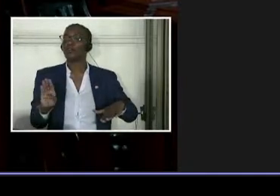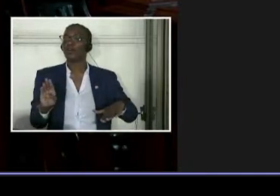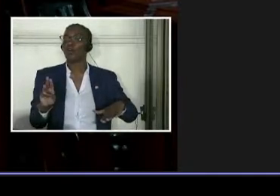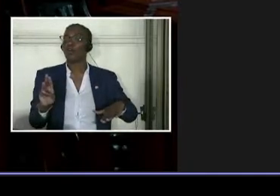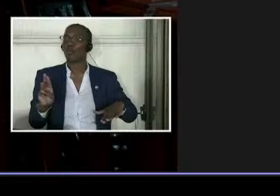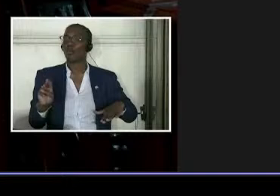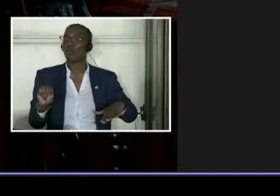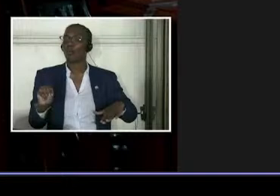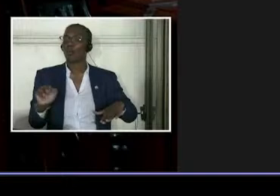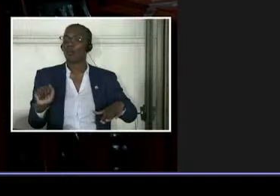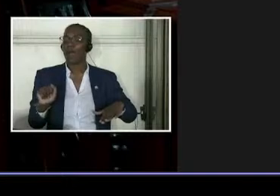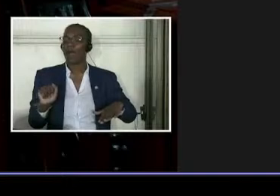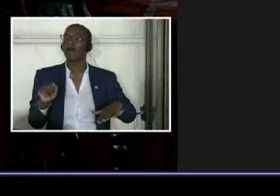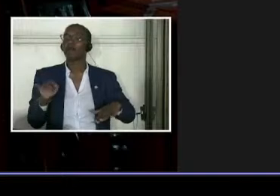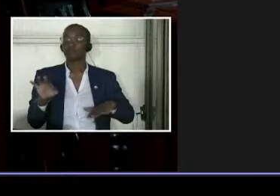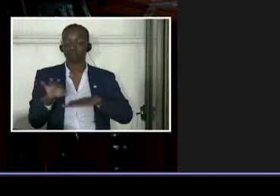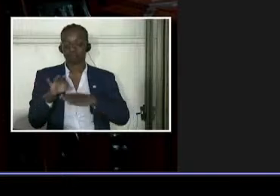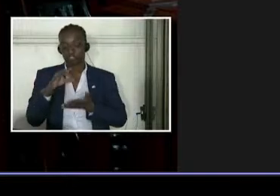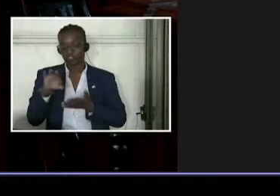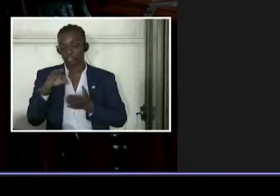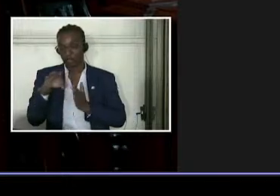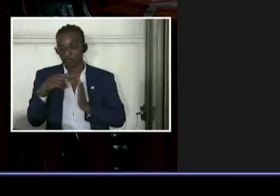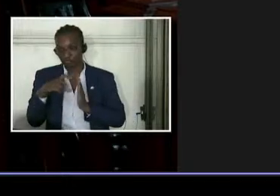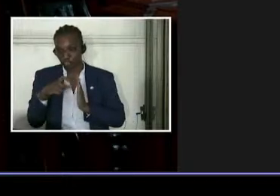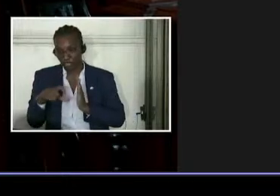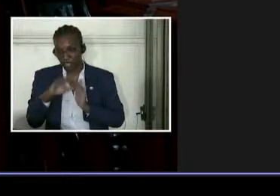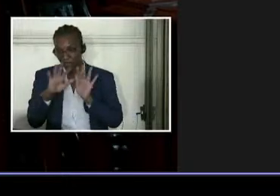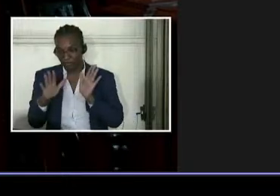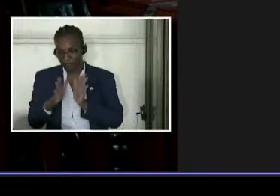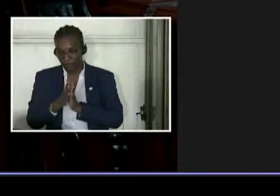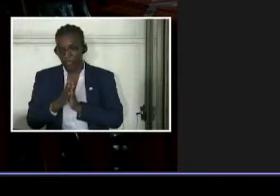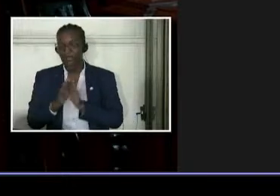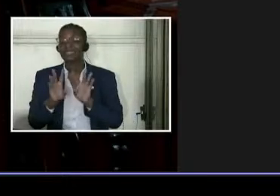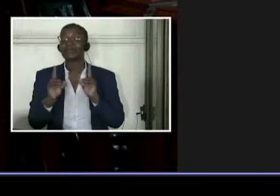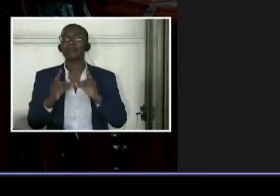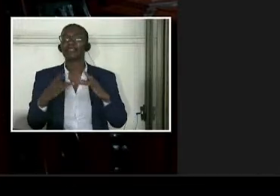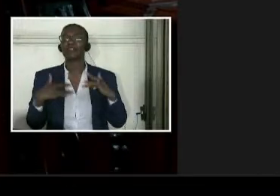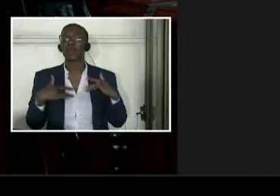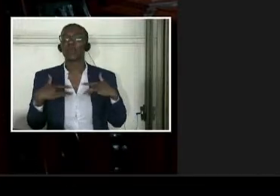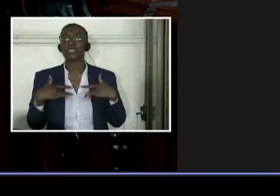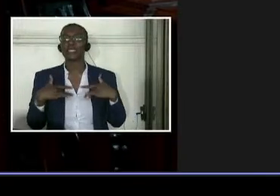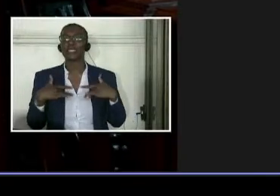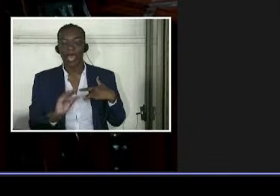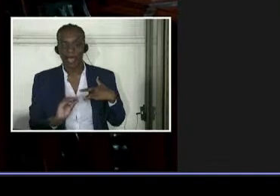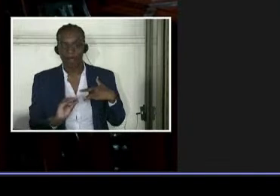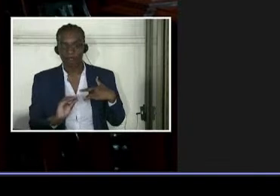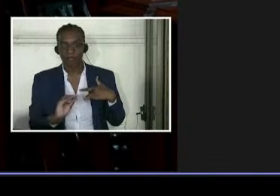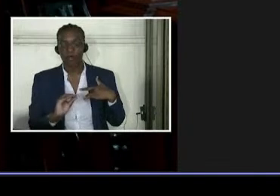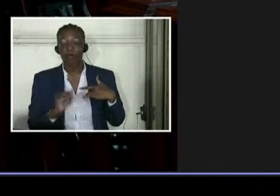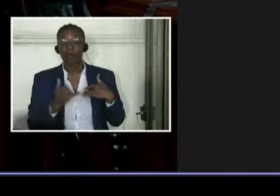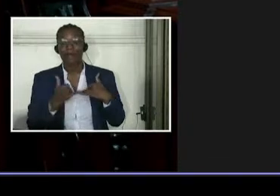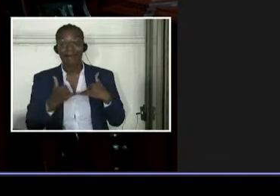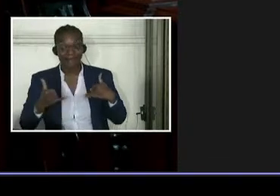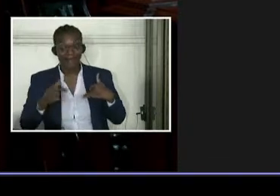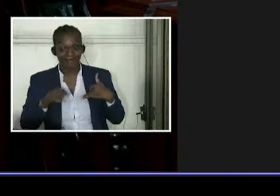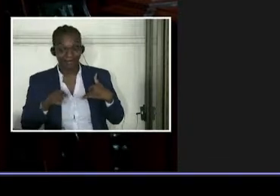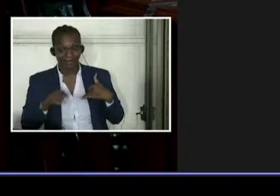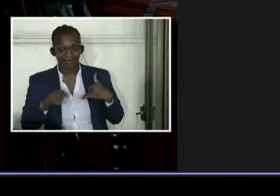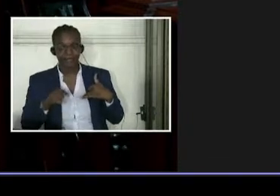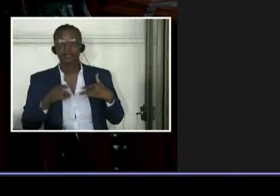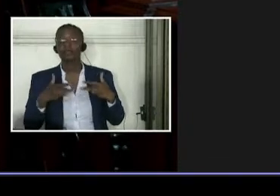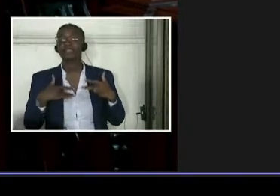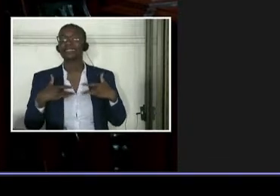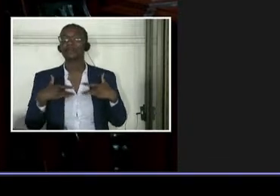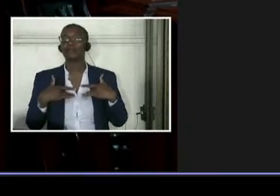planning consortium is underway for phase 2C, 2D. The department is concerned We must underline this. The department is concerned about